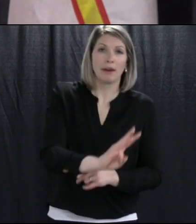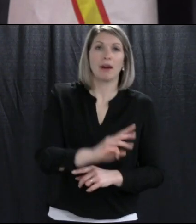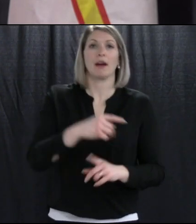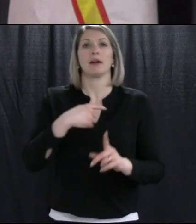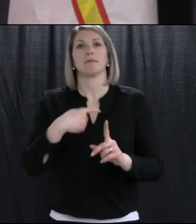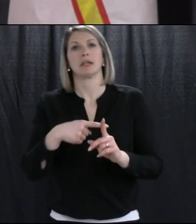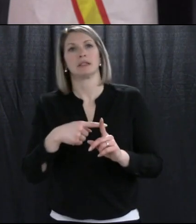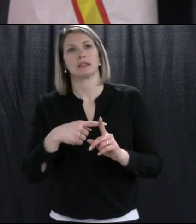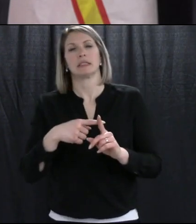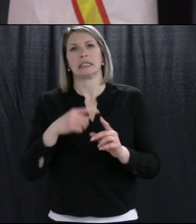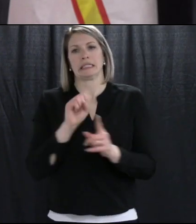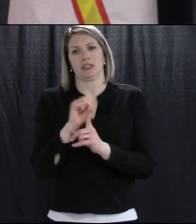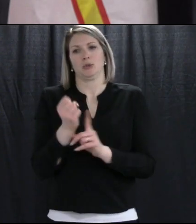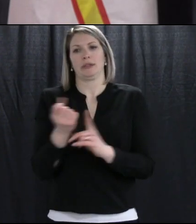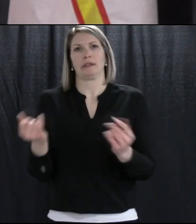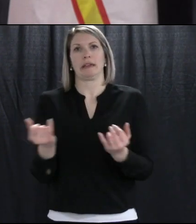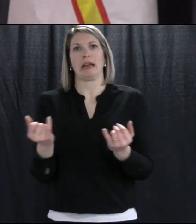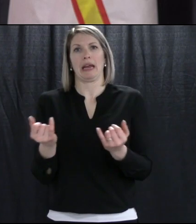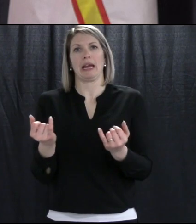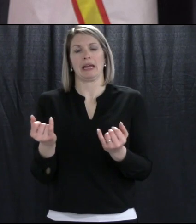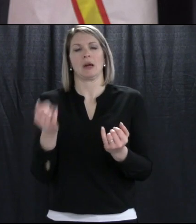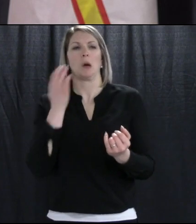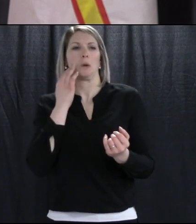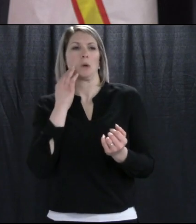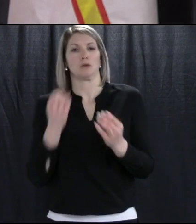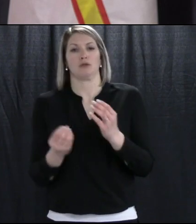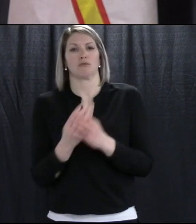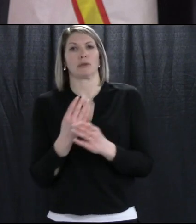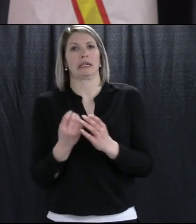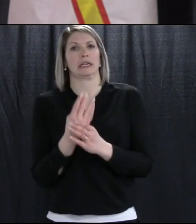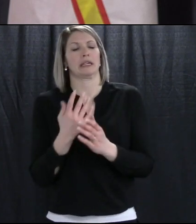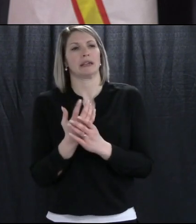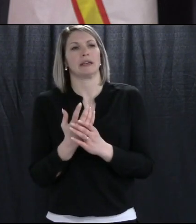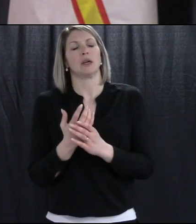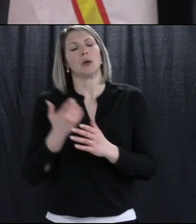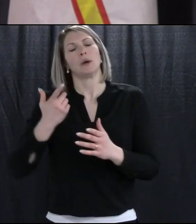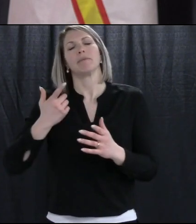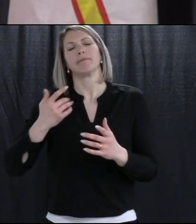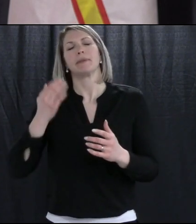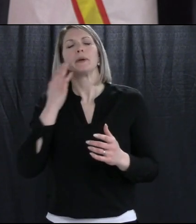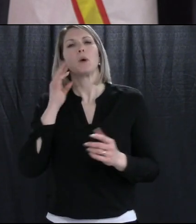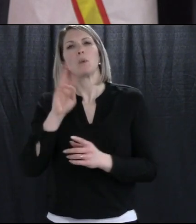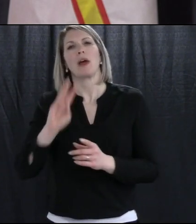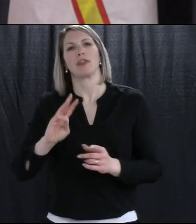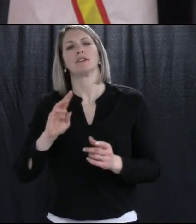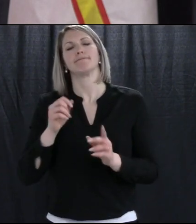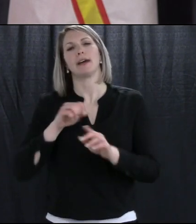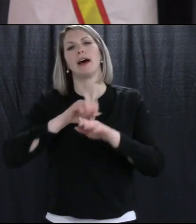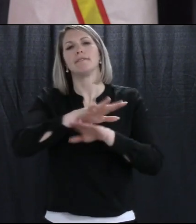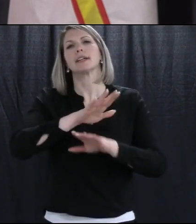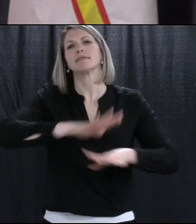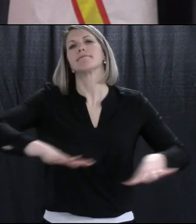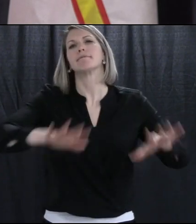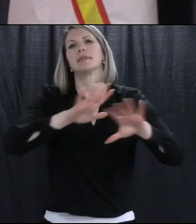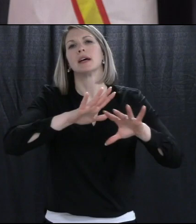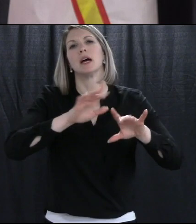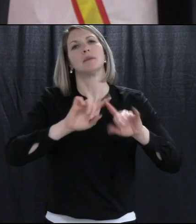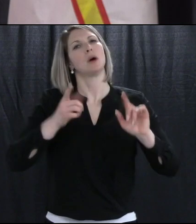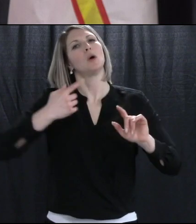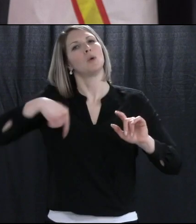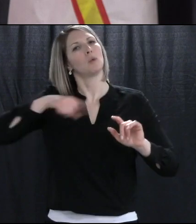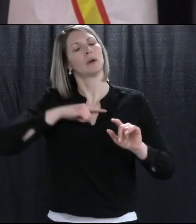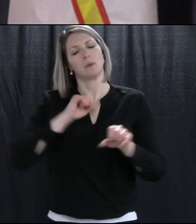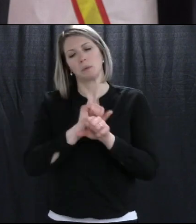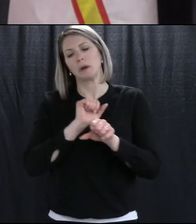we move into the spring season. But we're working very closely with the groups up there to make sure that we maintain a supply of